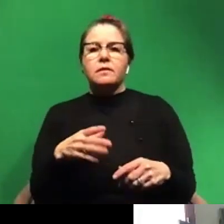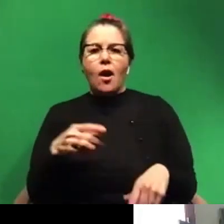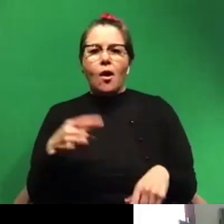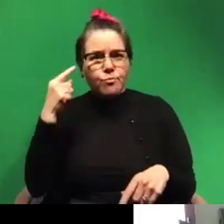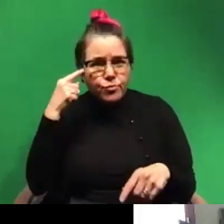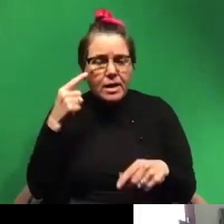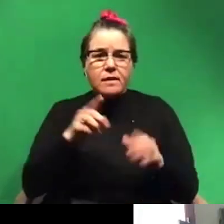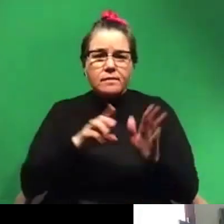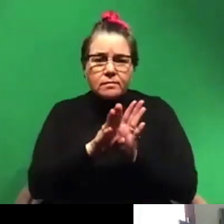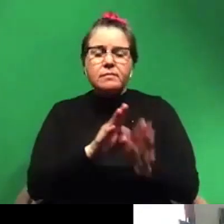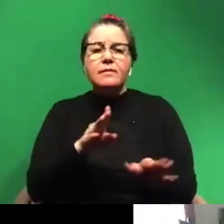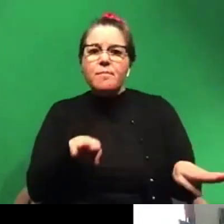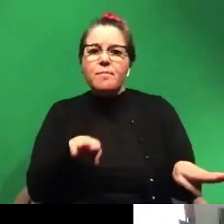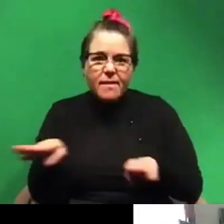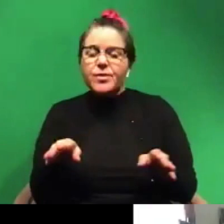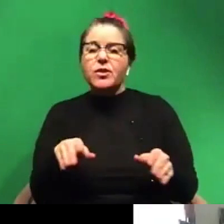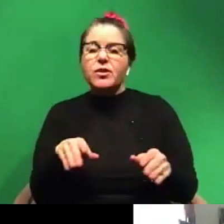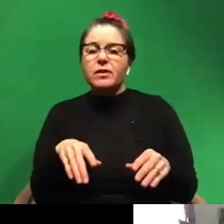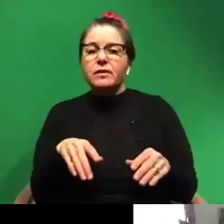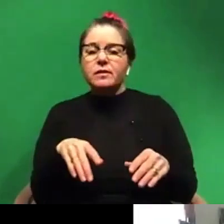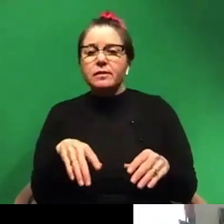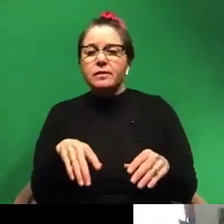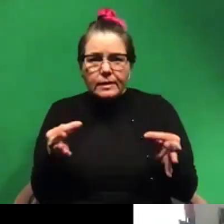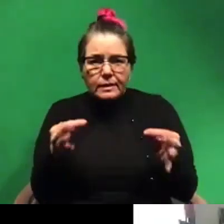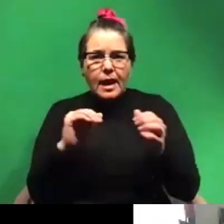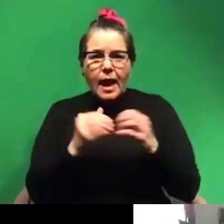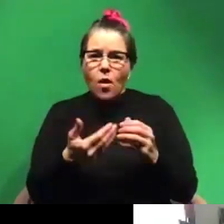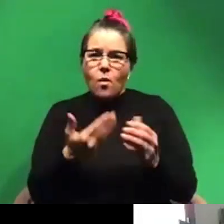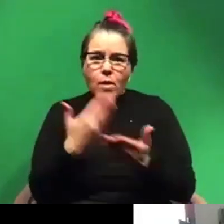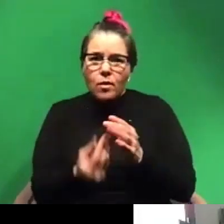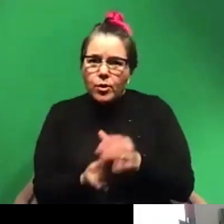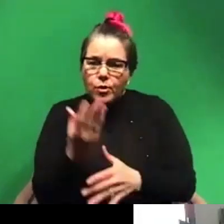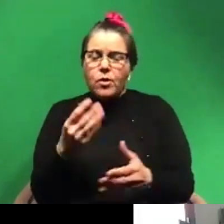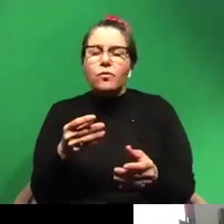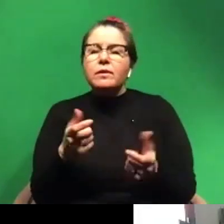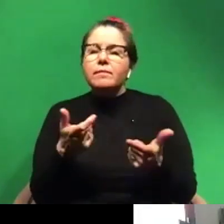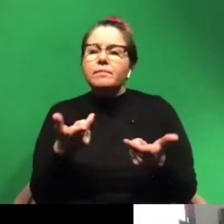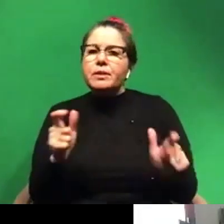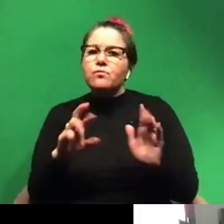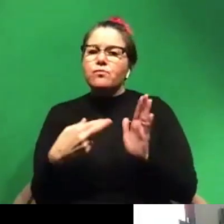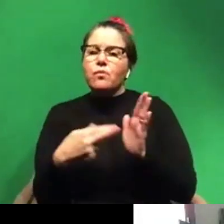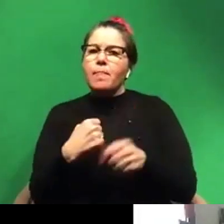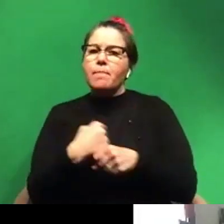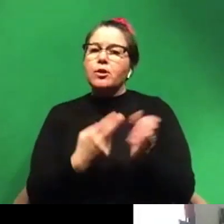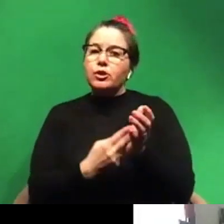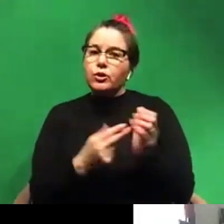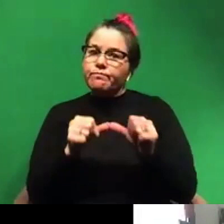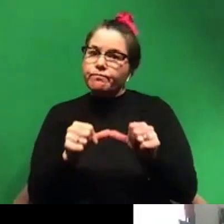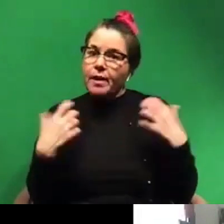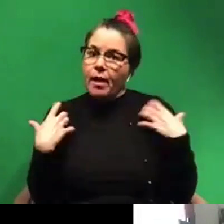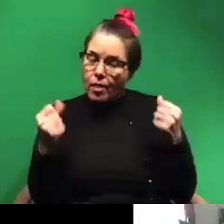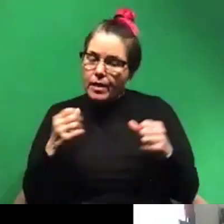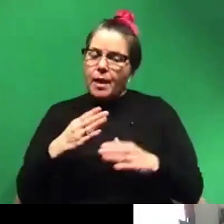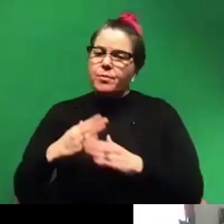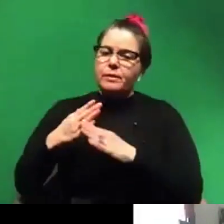behavior, they determine how well we grow. They play a really big role in making sure that we stay healthy and protecting us